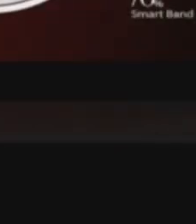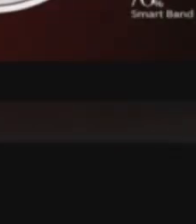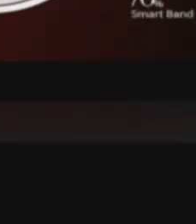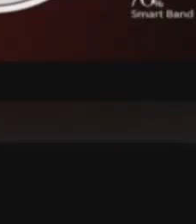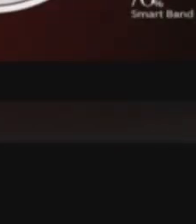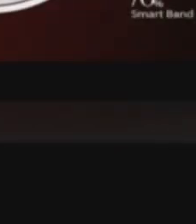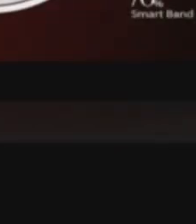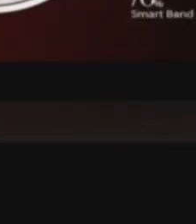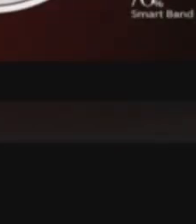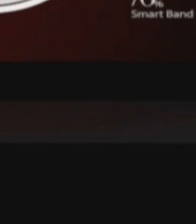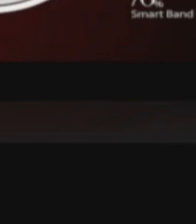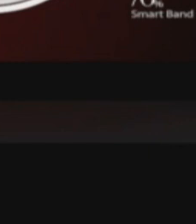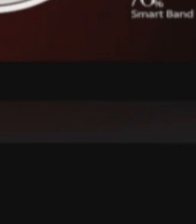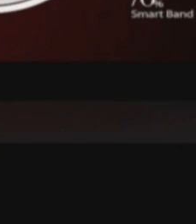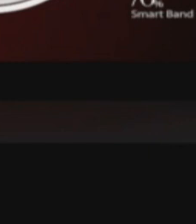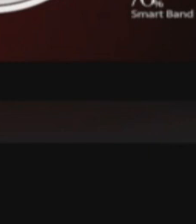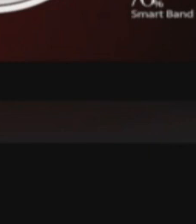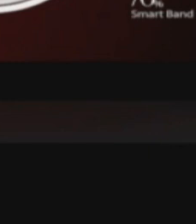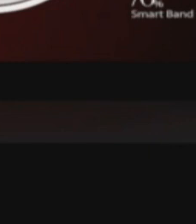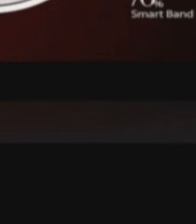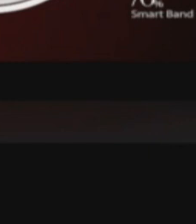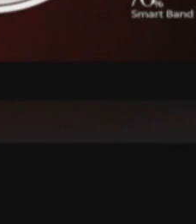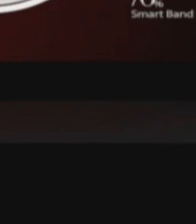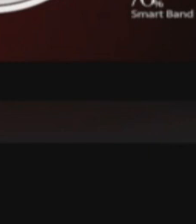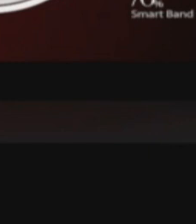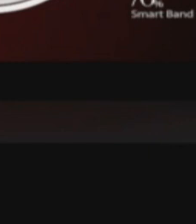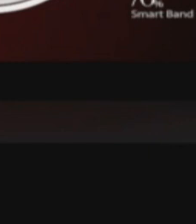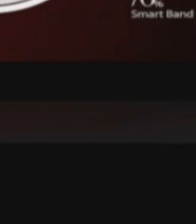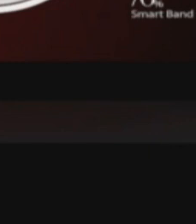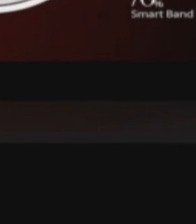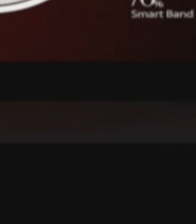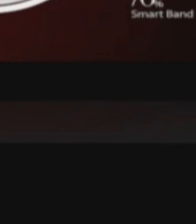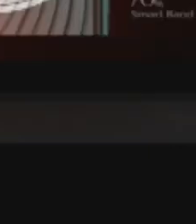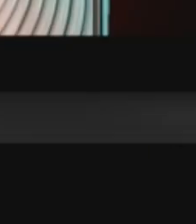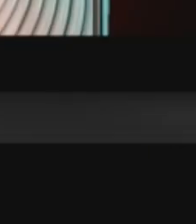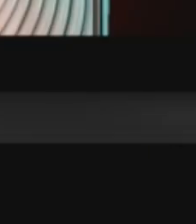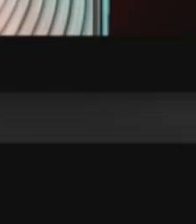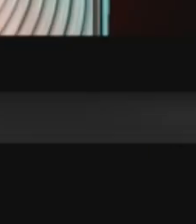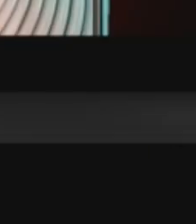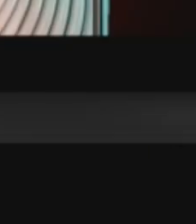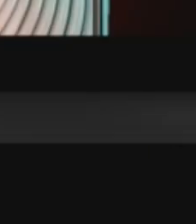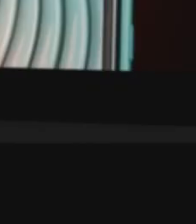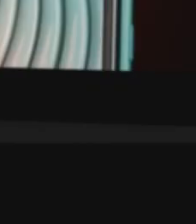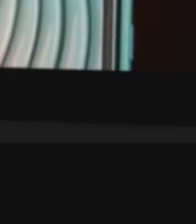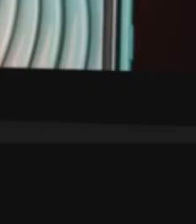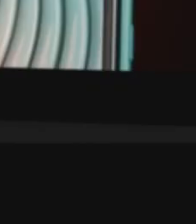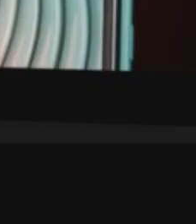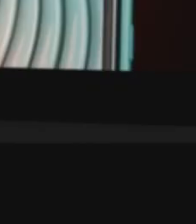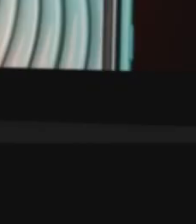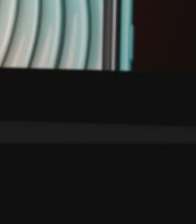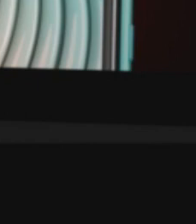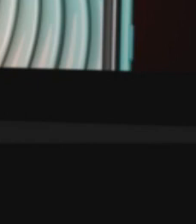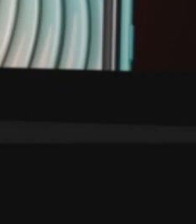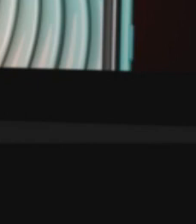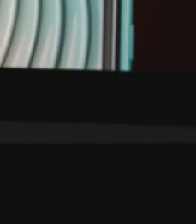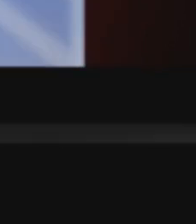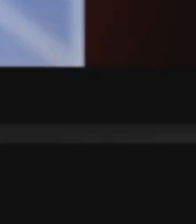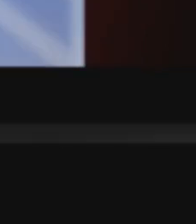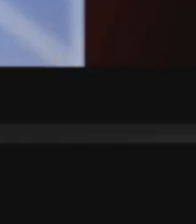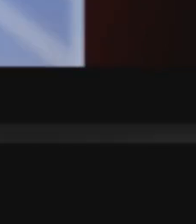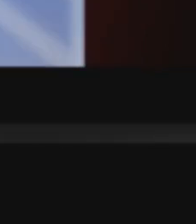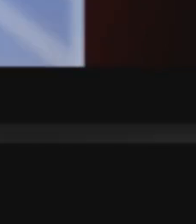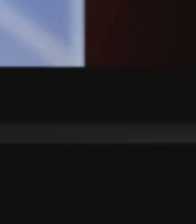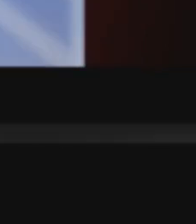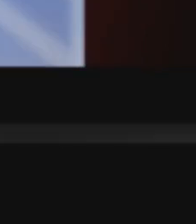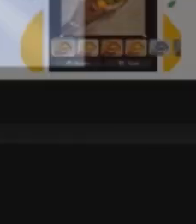And we'd like to tell you more about the ITEL brand. New ITEL. STT series. 6.3 dot notch screen.